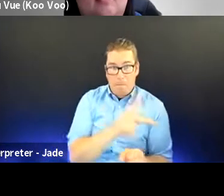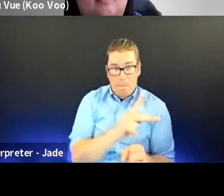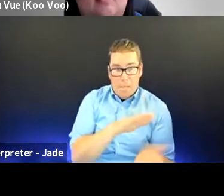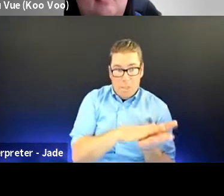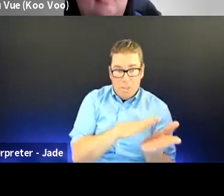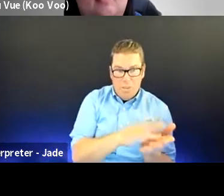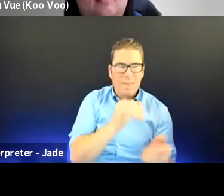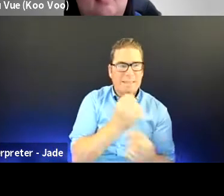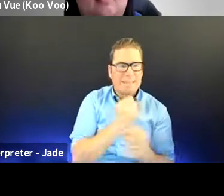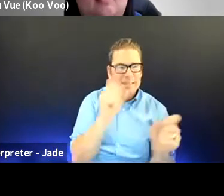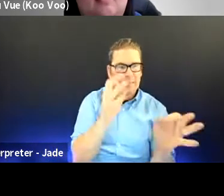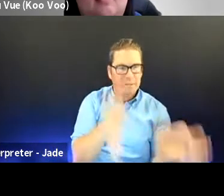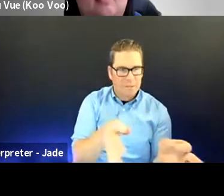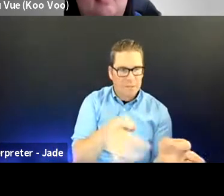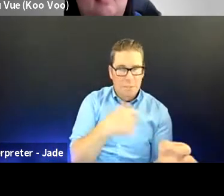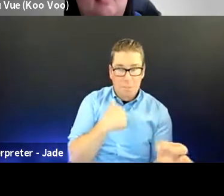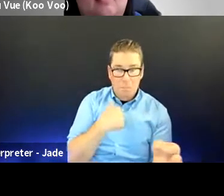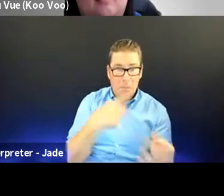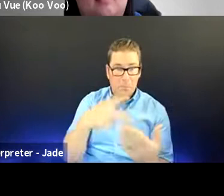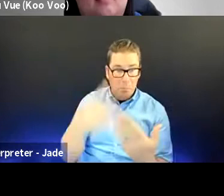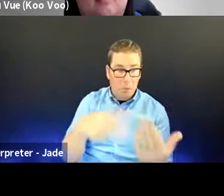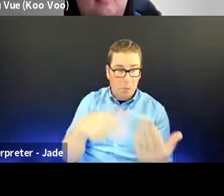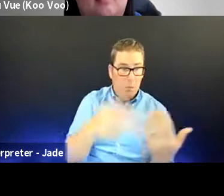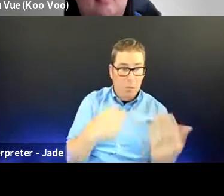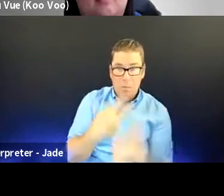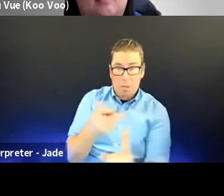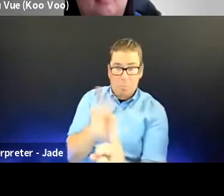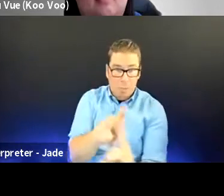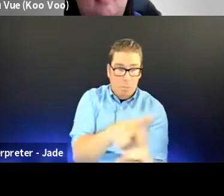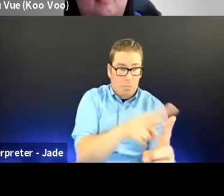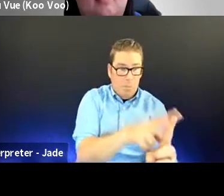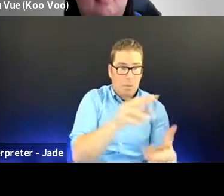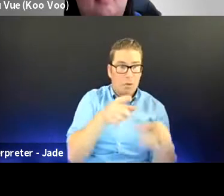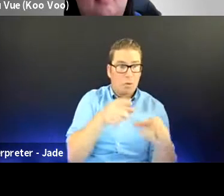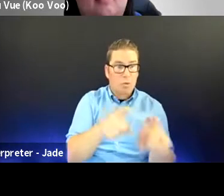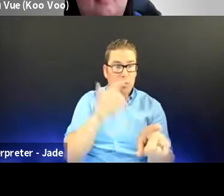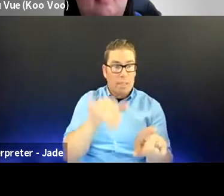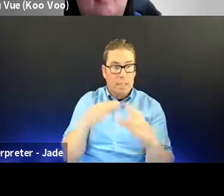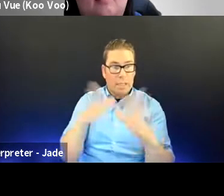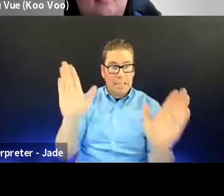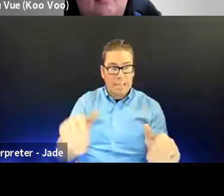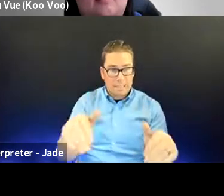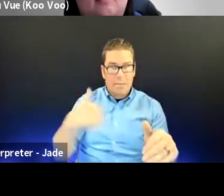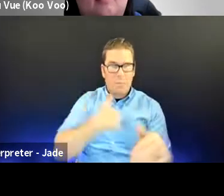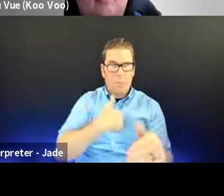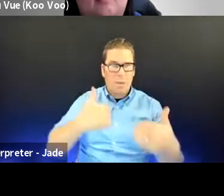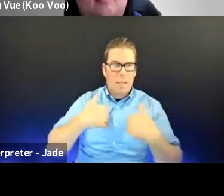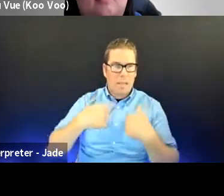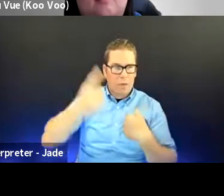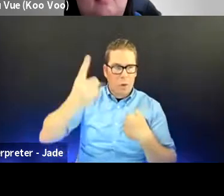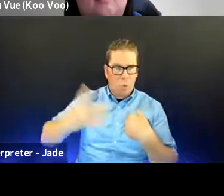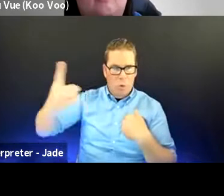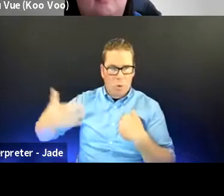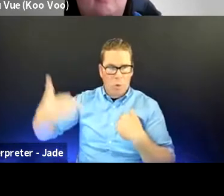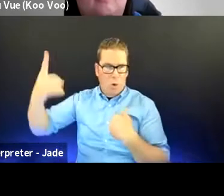to several programs. And during that system, we had a quarter-based system. And so I graduated in the winter